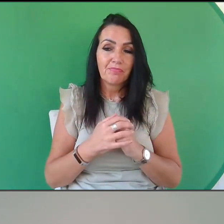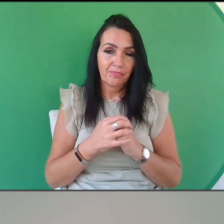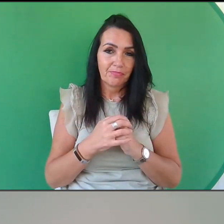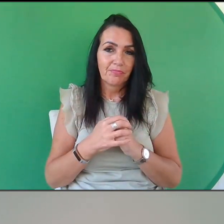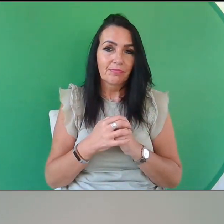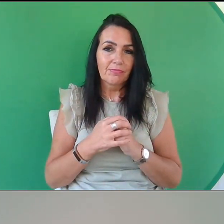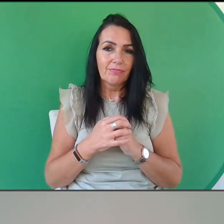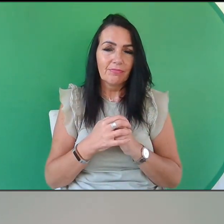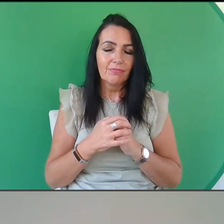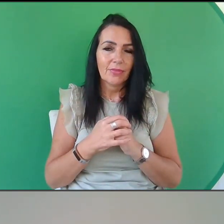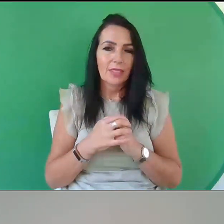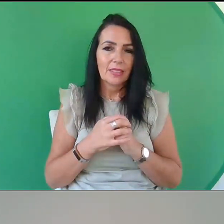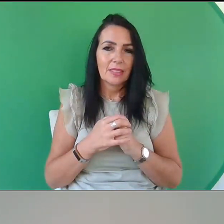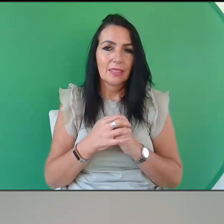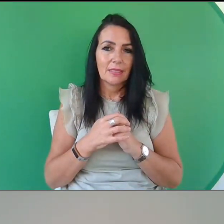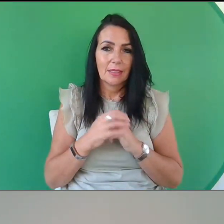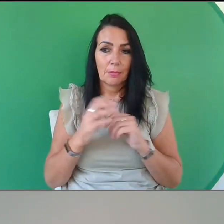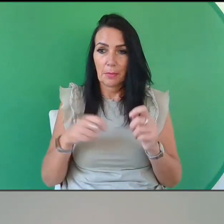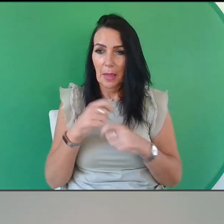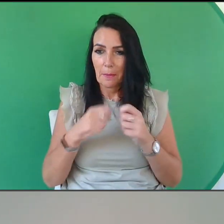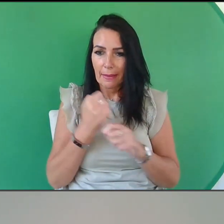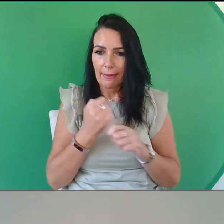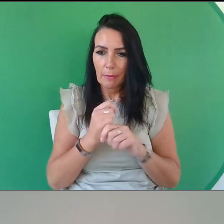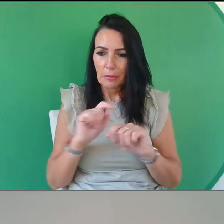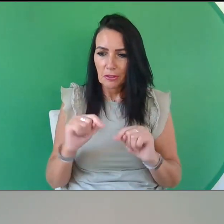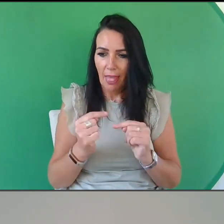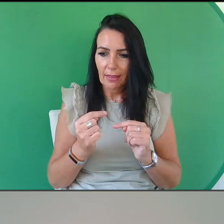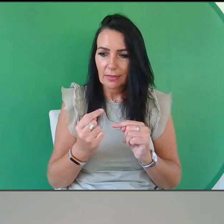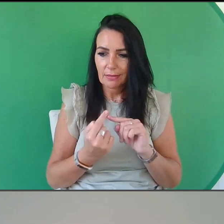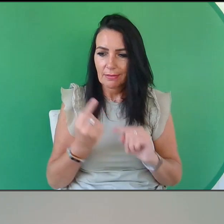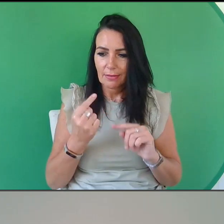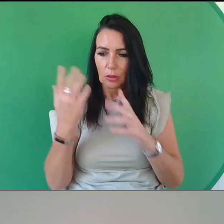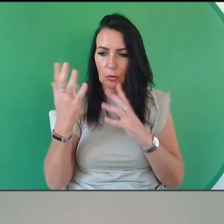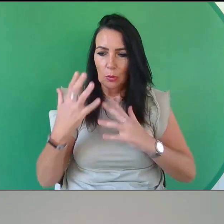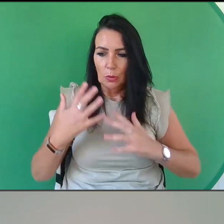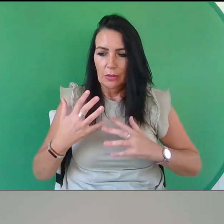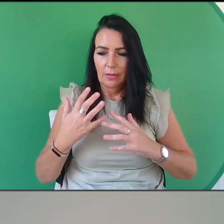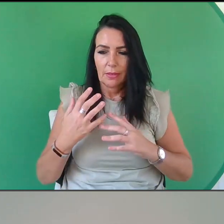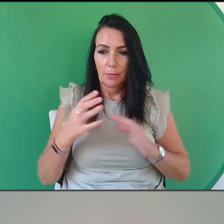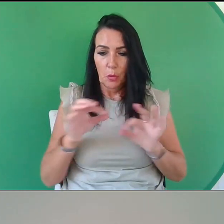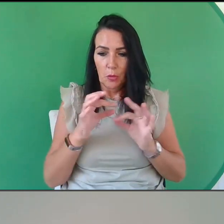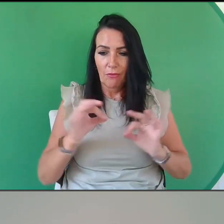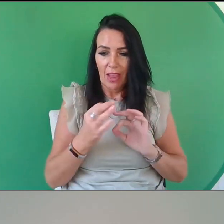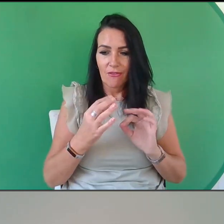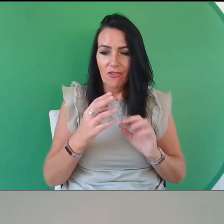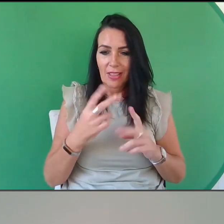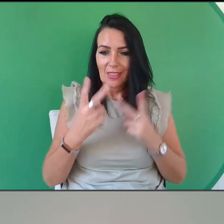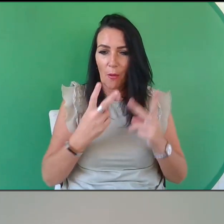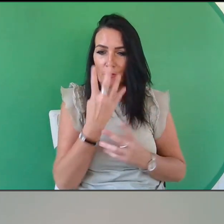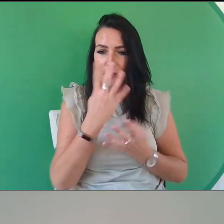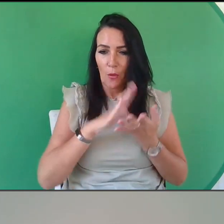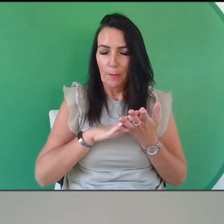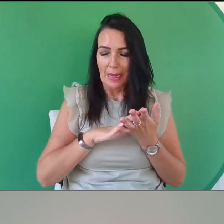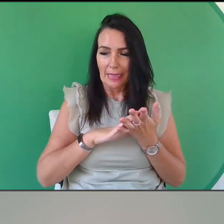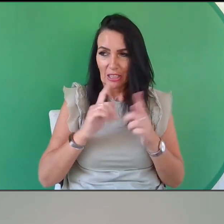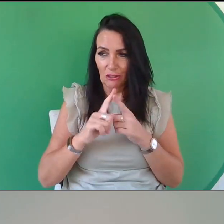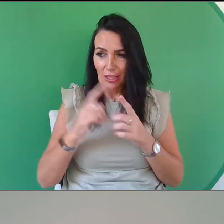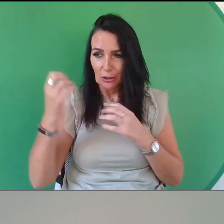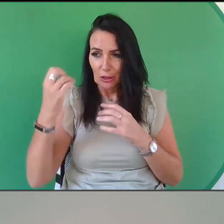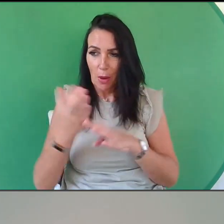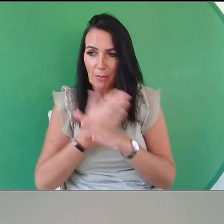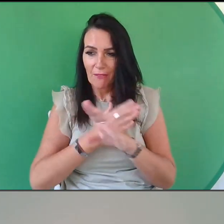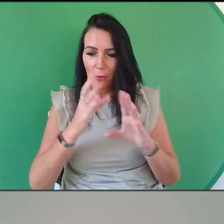Turn it into a game, almost a challenge to put on your favorite song that's no more than 4 minutes and see if you can get out quickly. That's